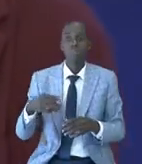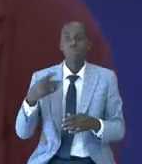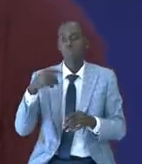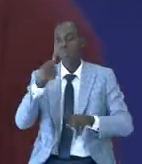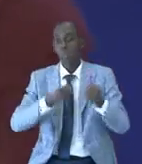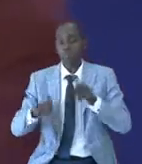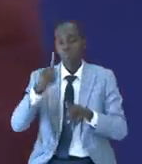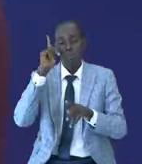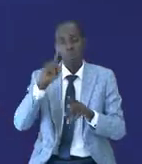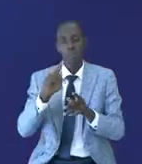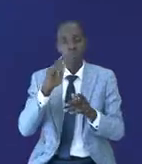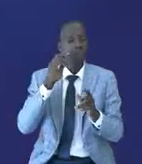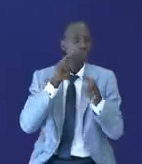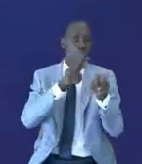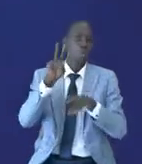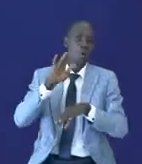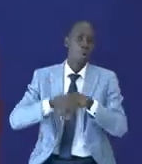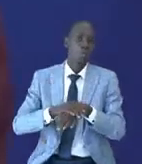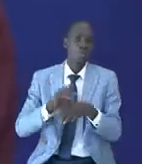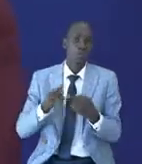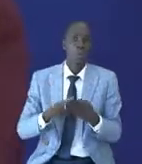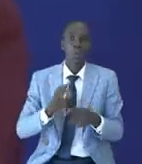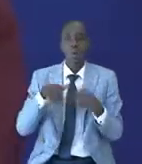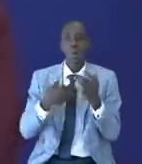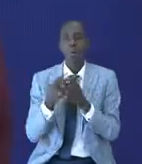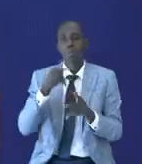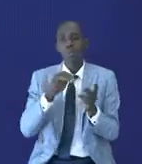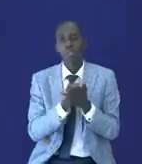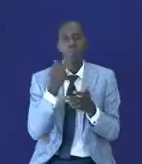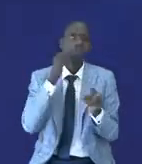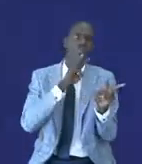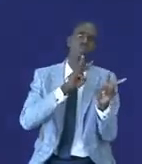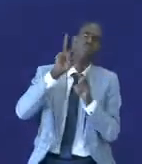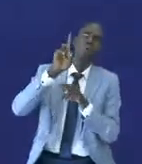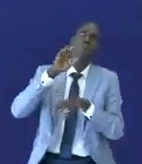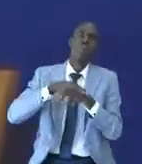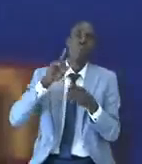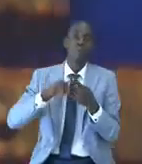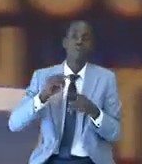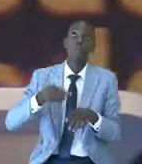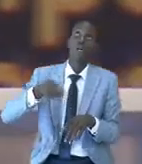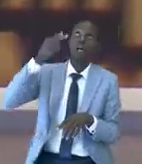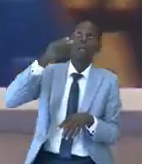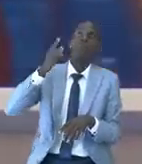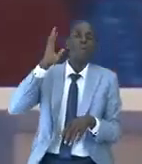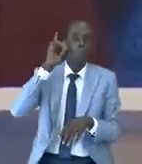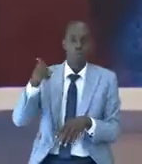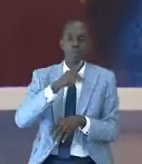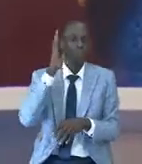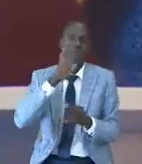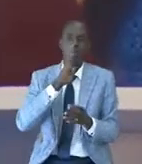you behold, all the people up high that you behold, you will become like